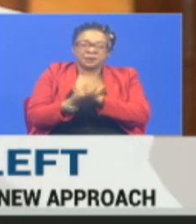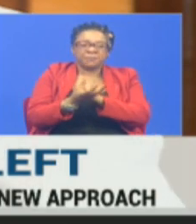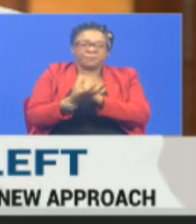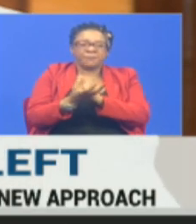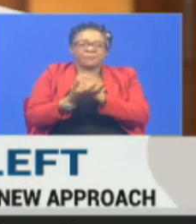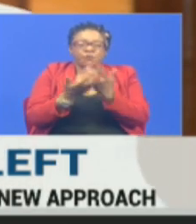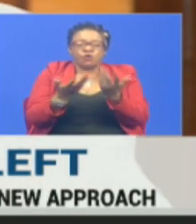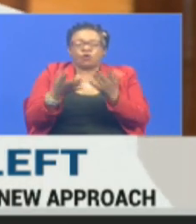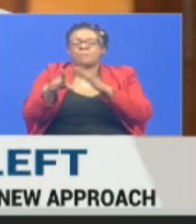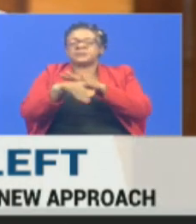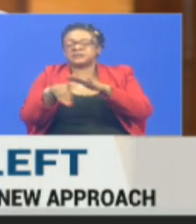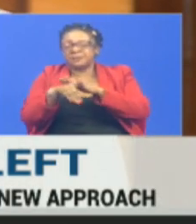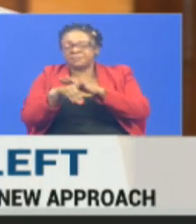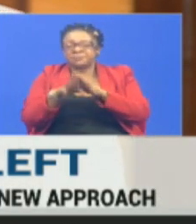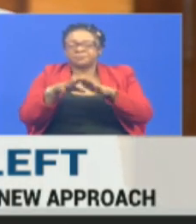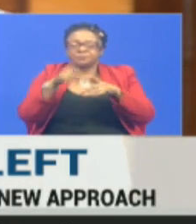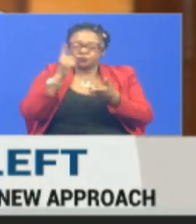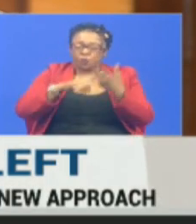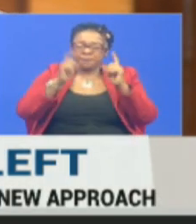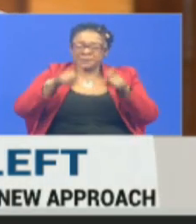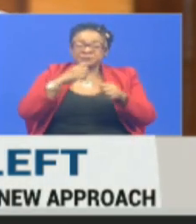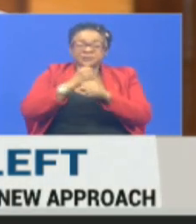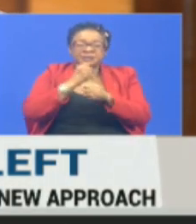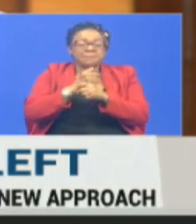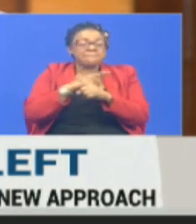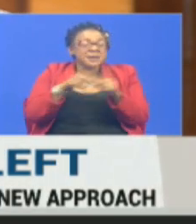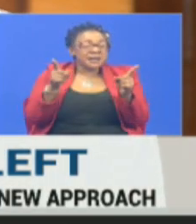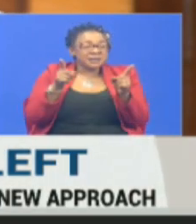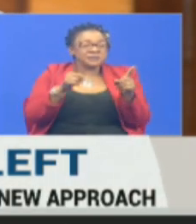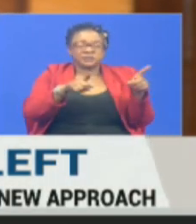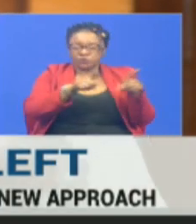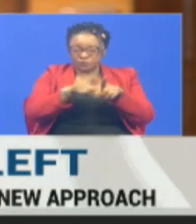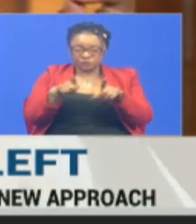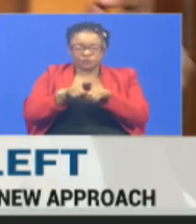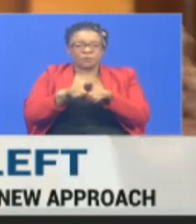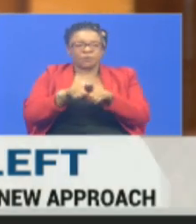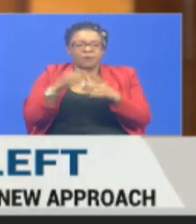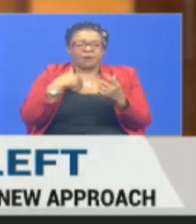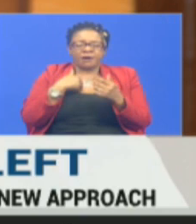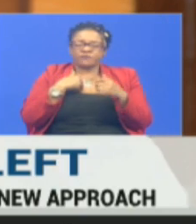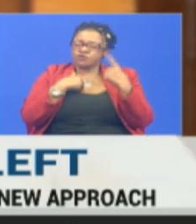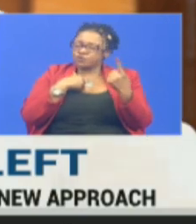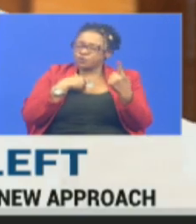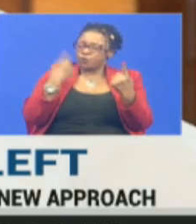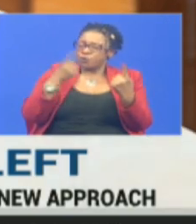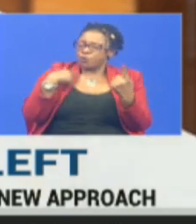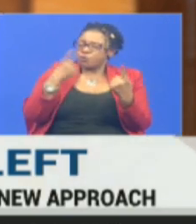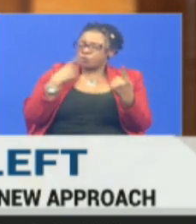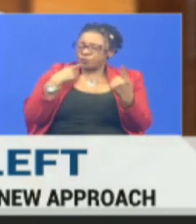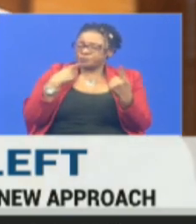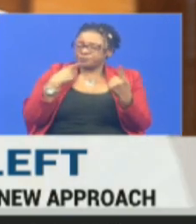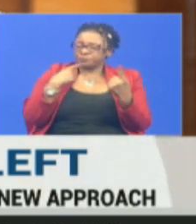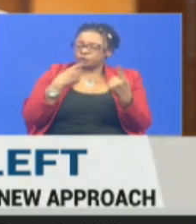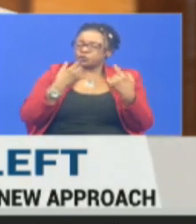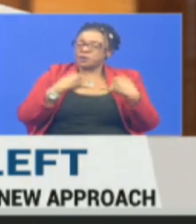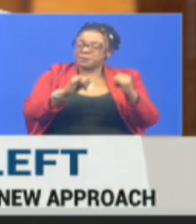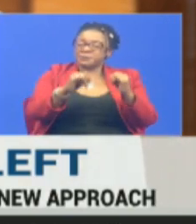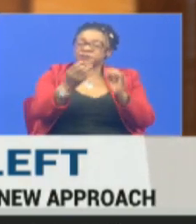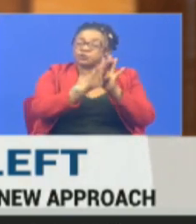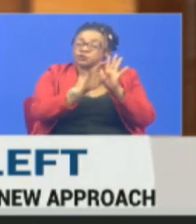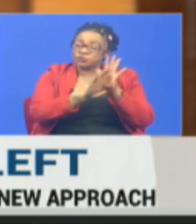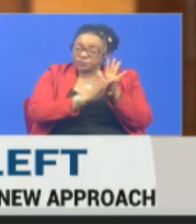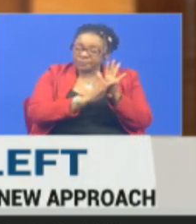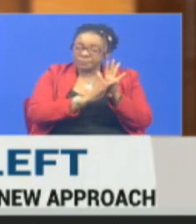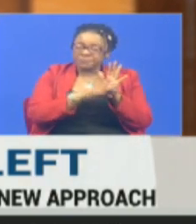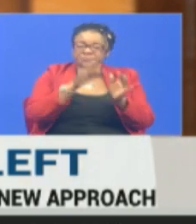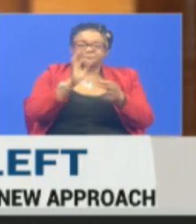prescribe how what must be done. But it also boils down that who are you entrusting to implement that constitution? So if you are